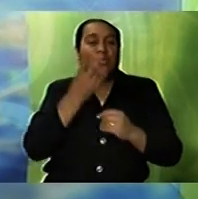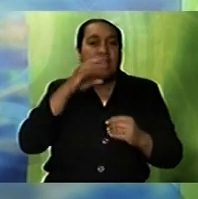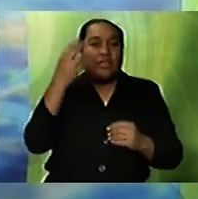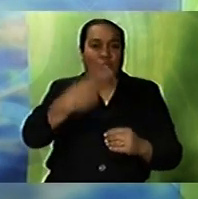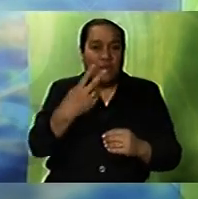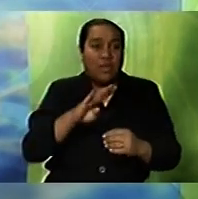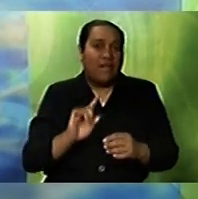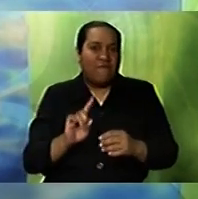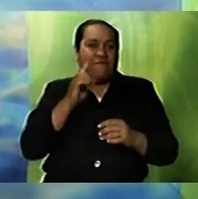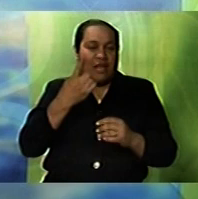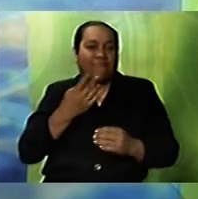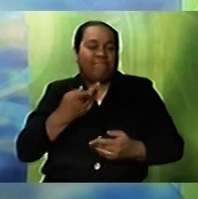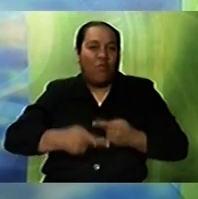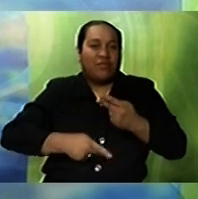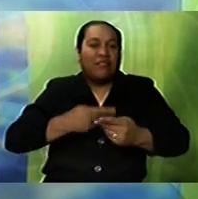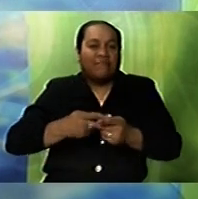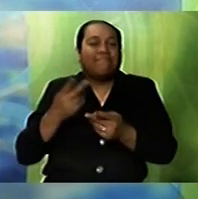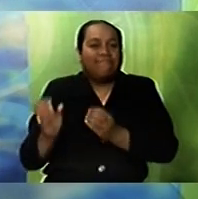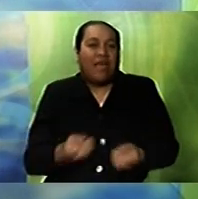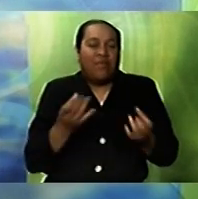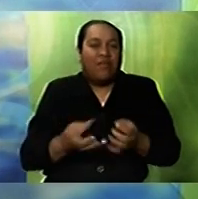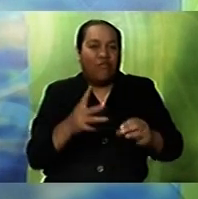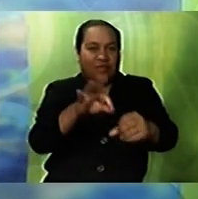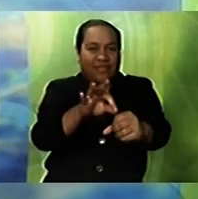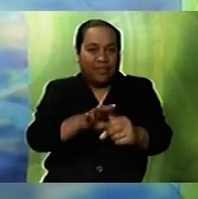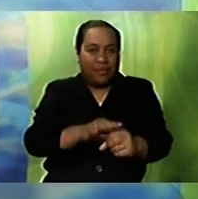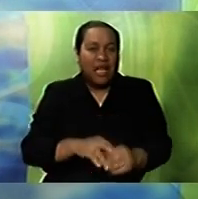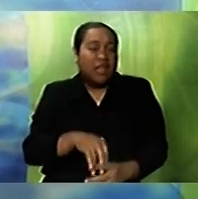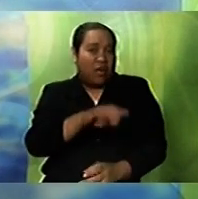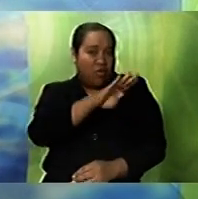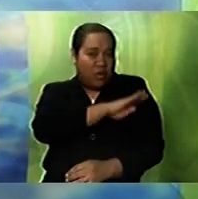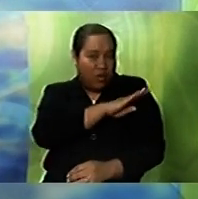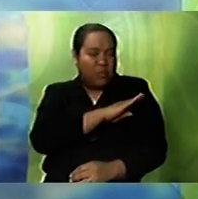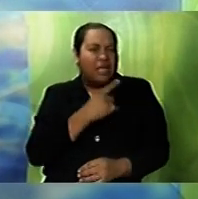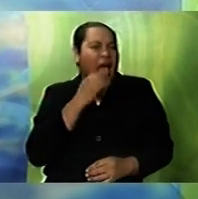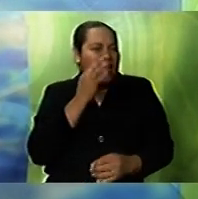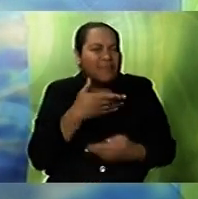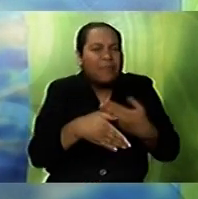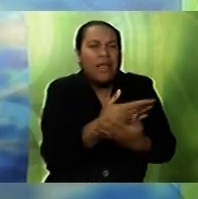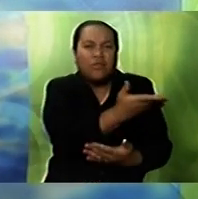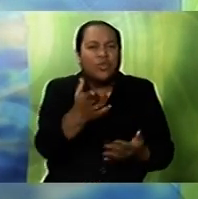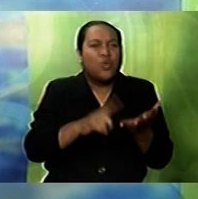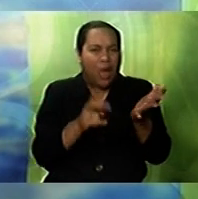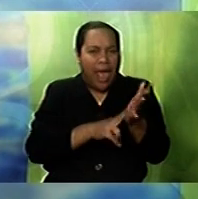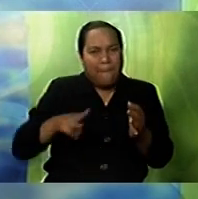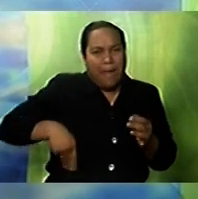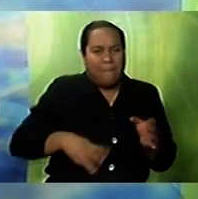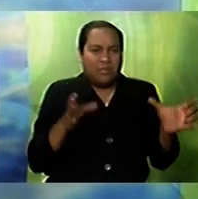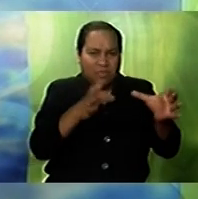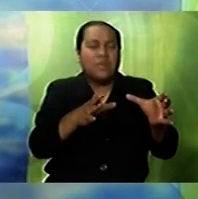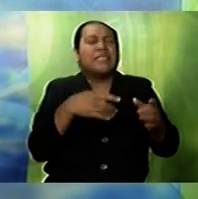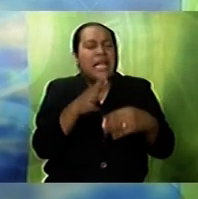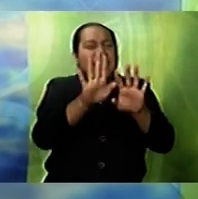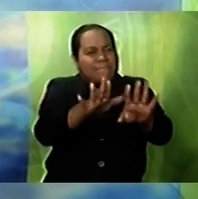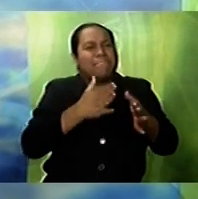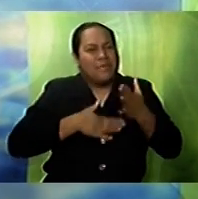of the first steps towards elections. Commodore Bainimarama pleaded for the understanding of UN members as reforms take place in Fiji for the benefit of